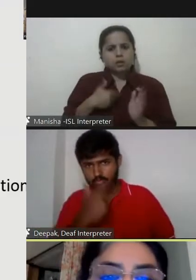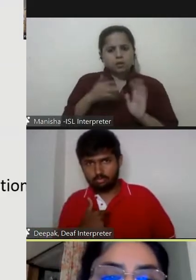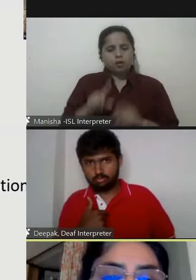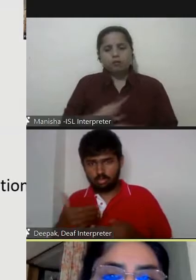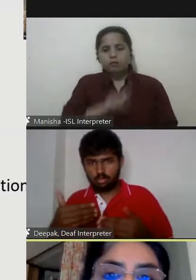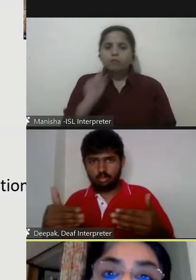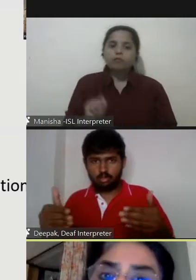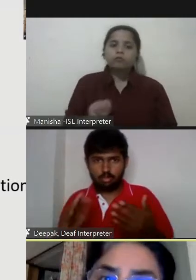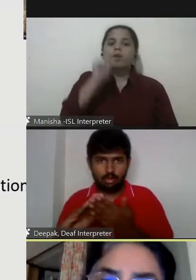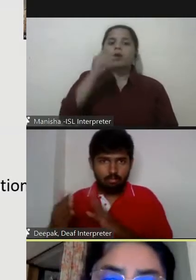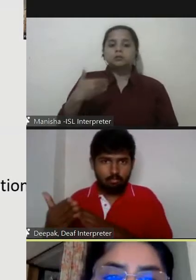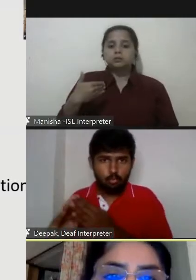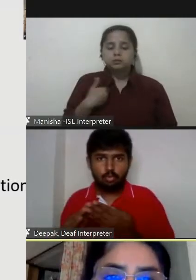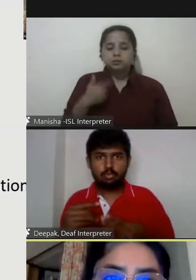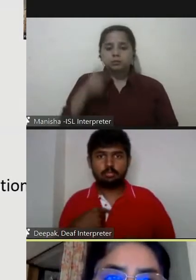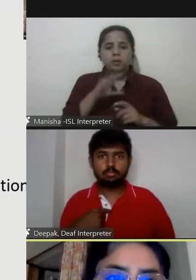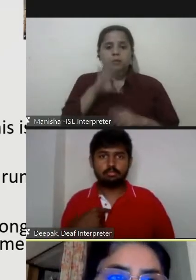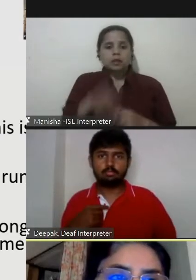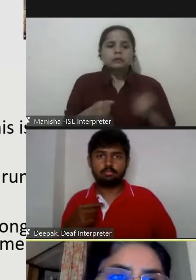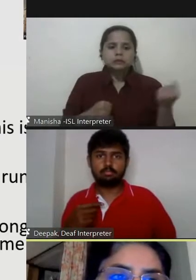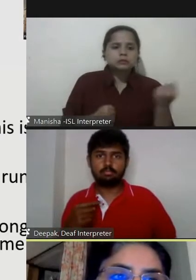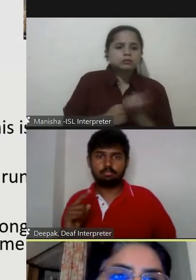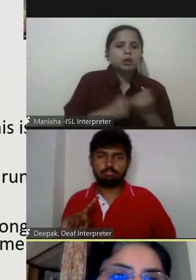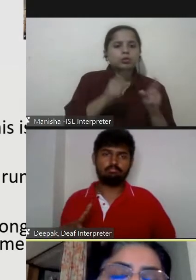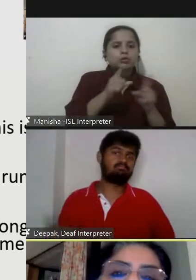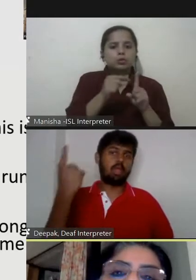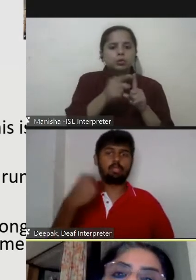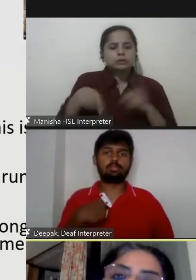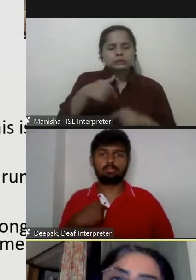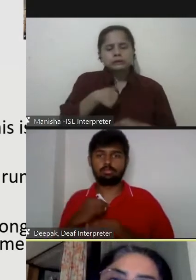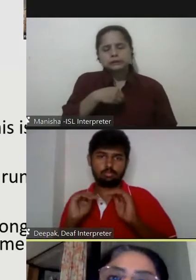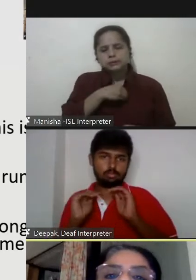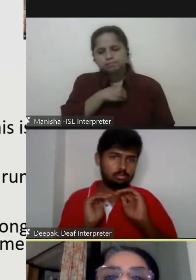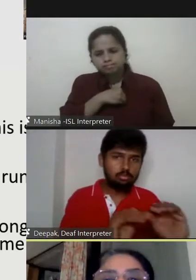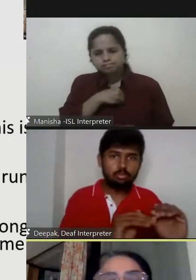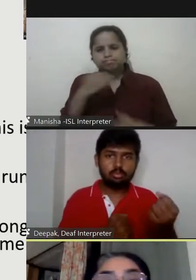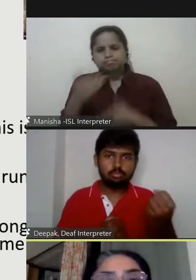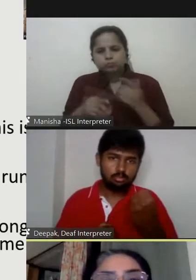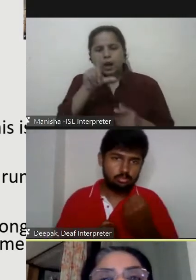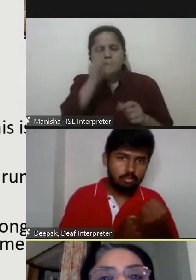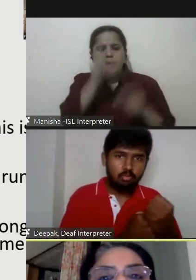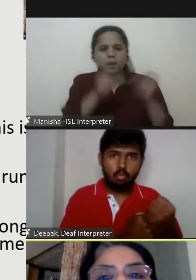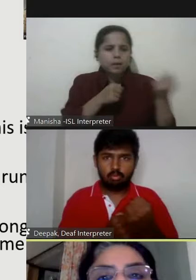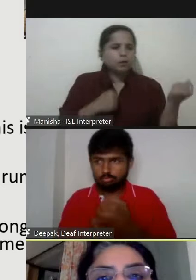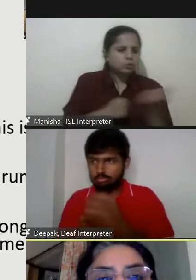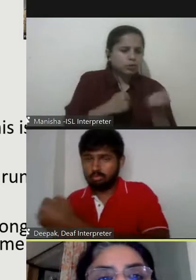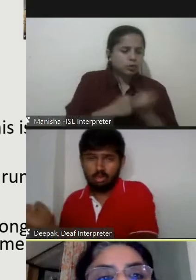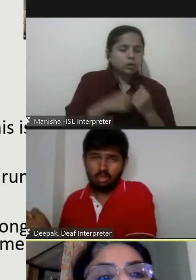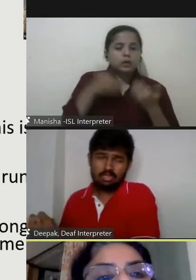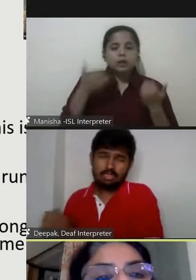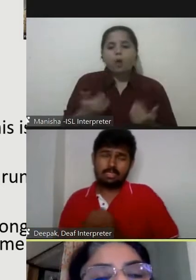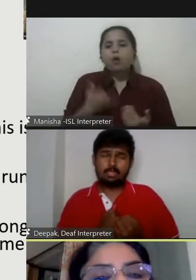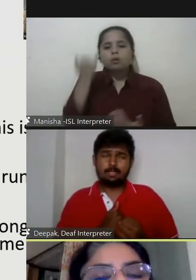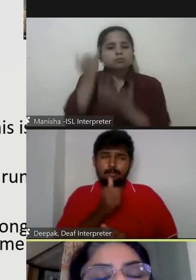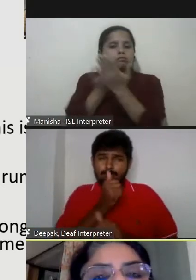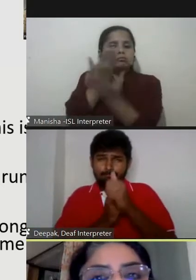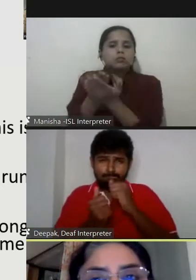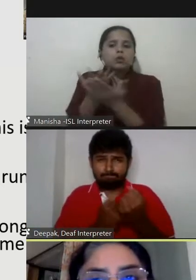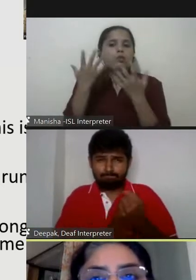first responders during the crisis. Our recommendations here are